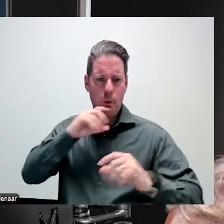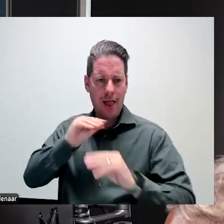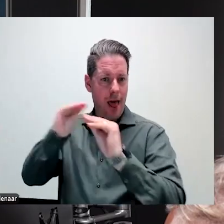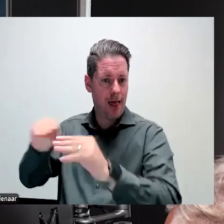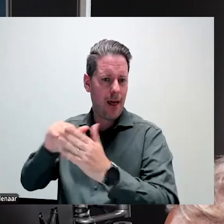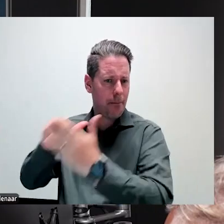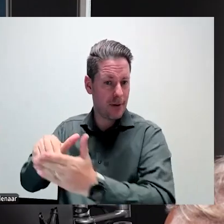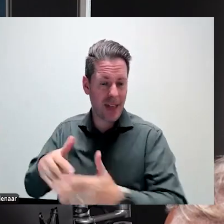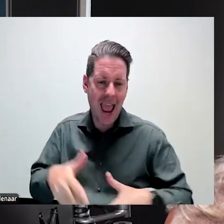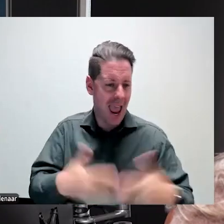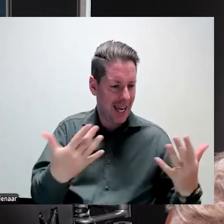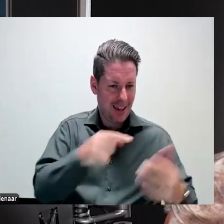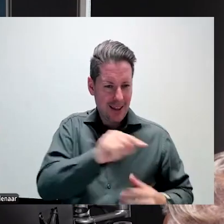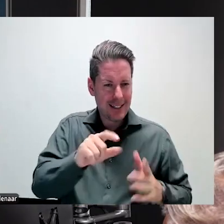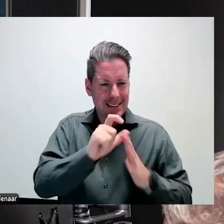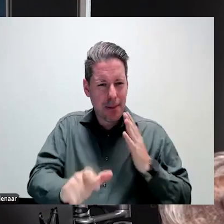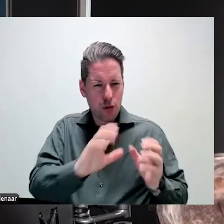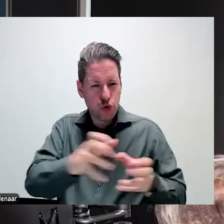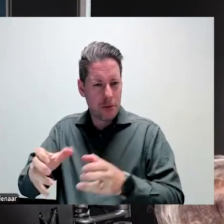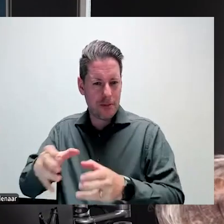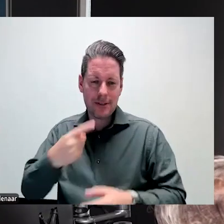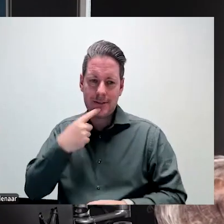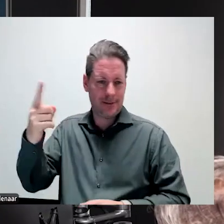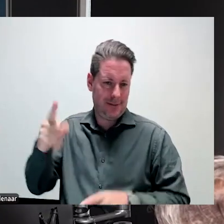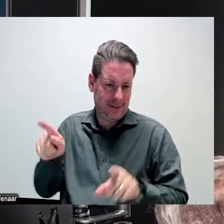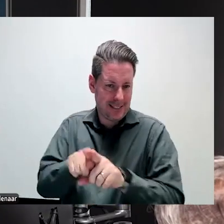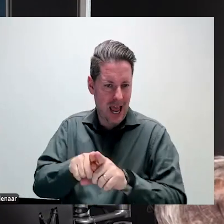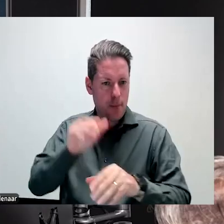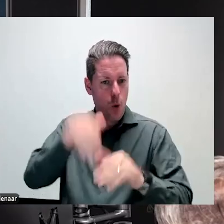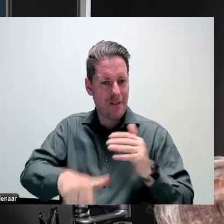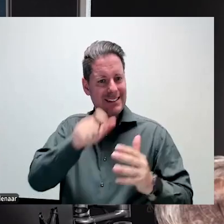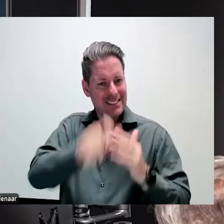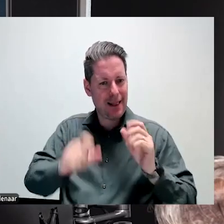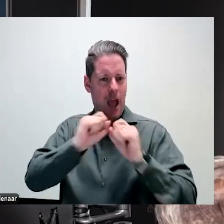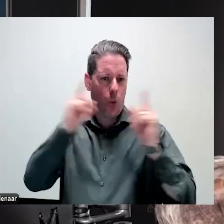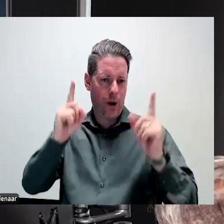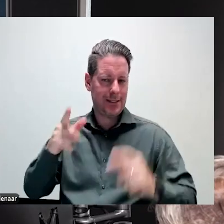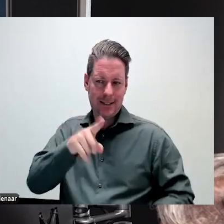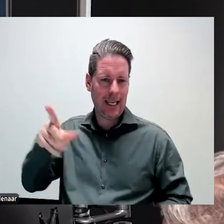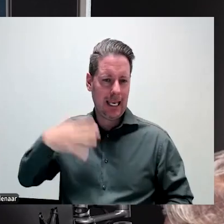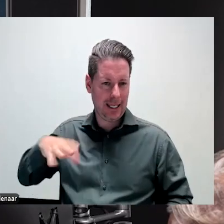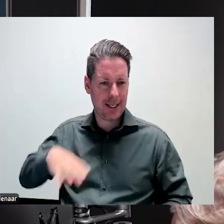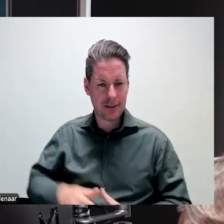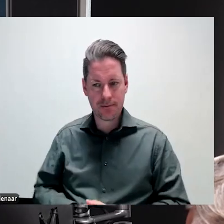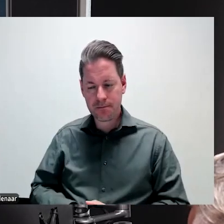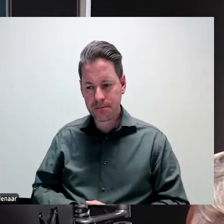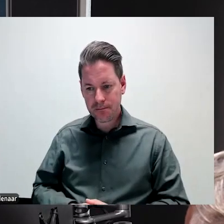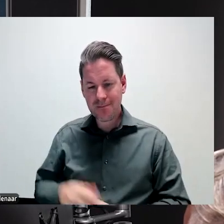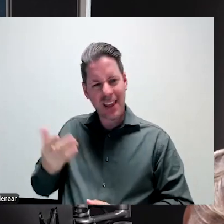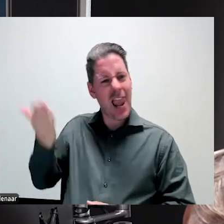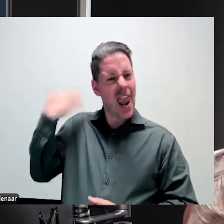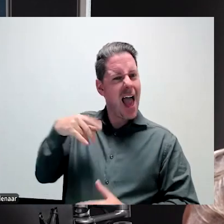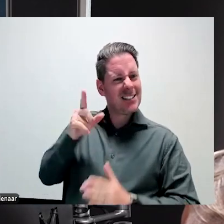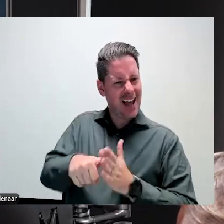similar improvement in terms of awareness. Brett, last time we spoke, following the program, somebody sent a text through saying